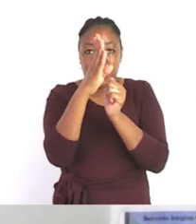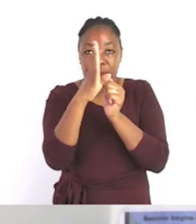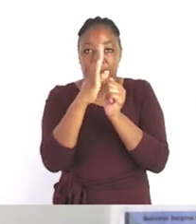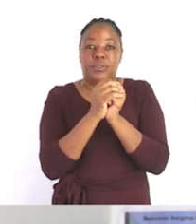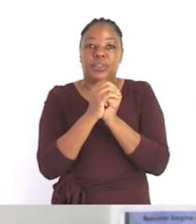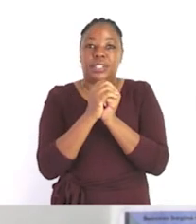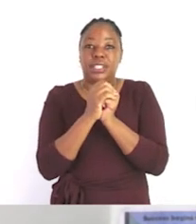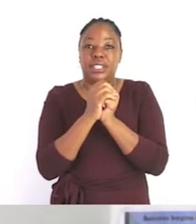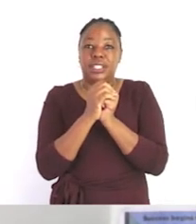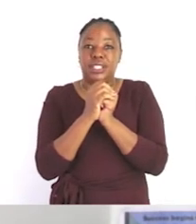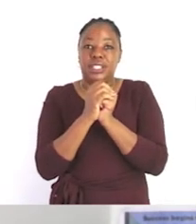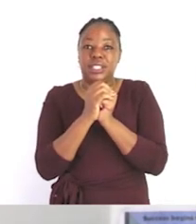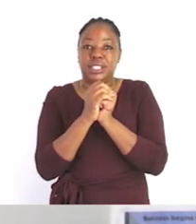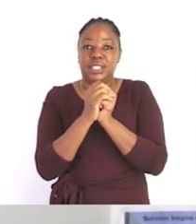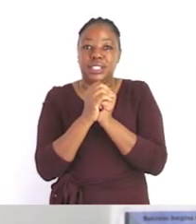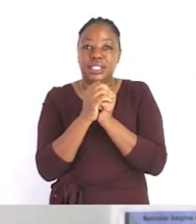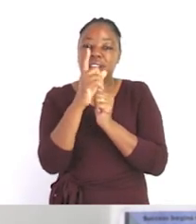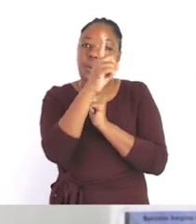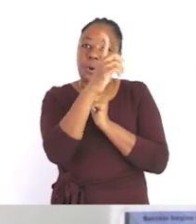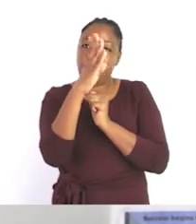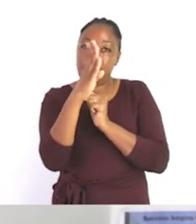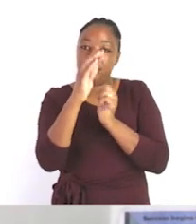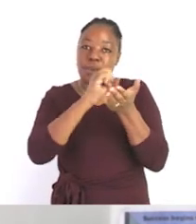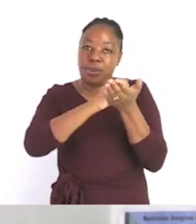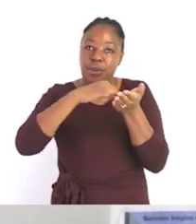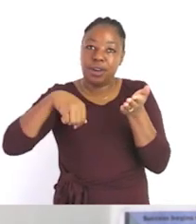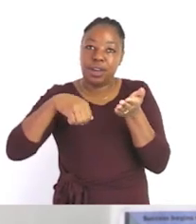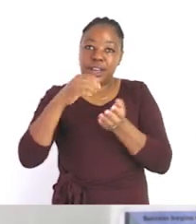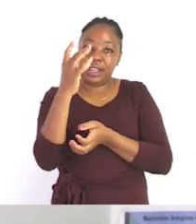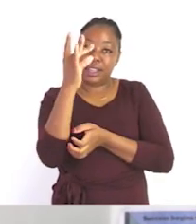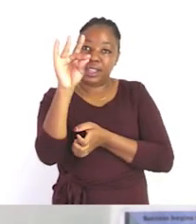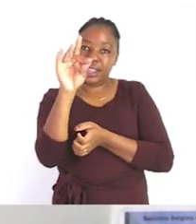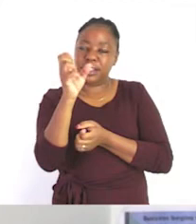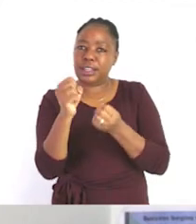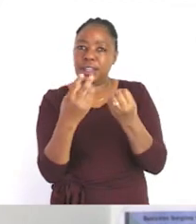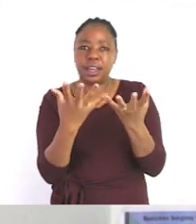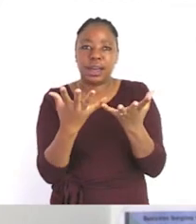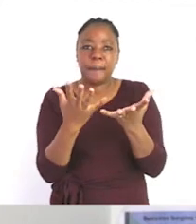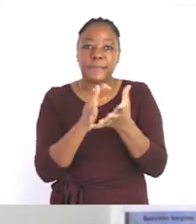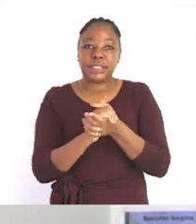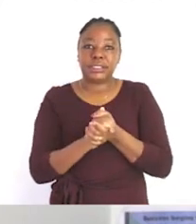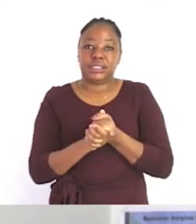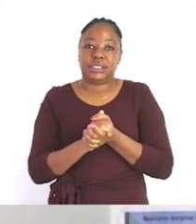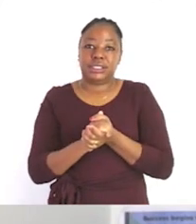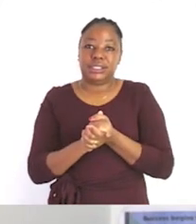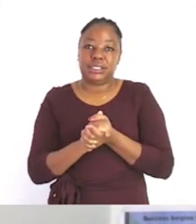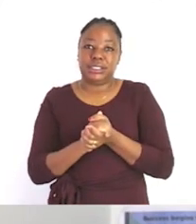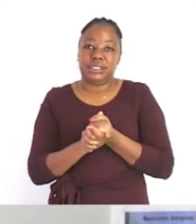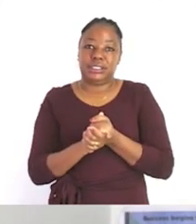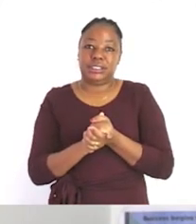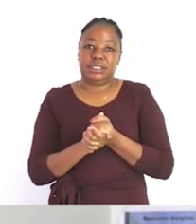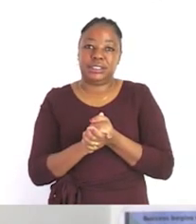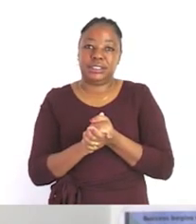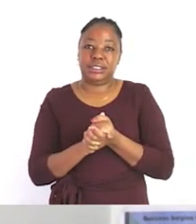is 14 minus 8? If you're not able to figure it out from your head, you can still use your fingers